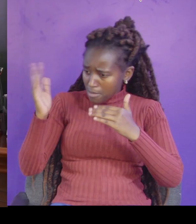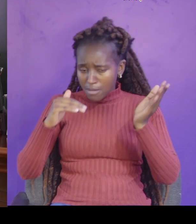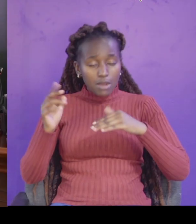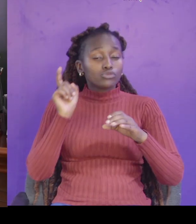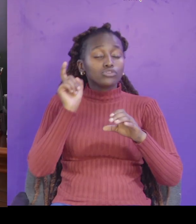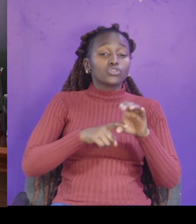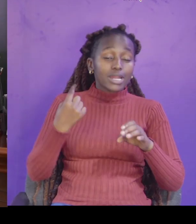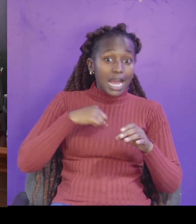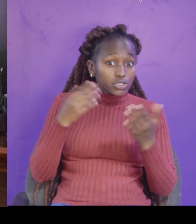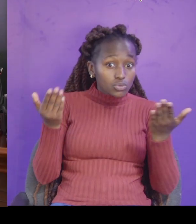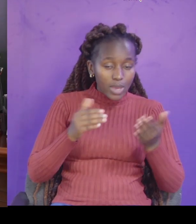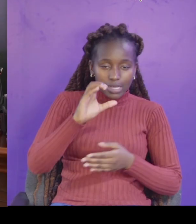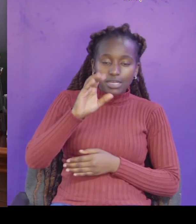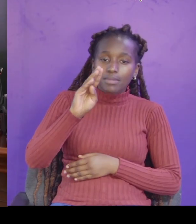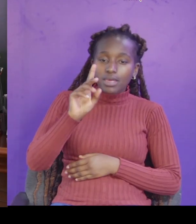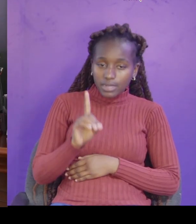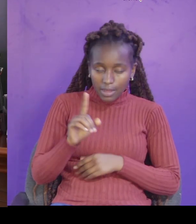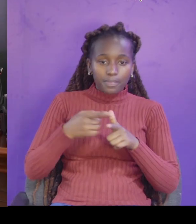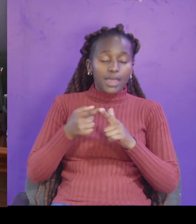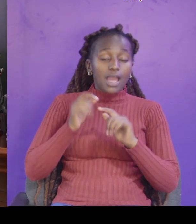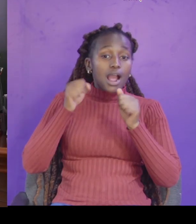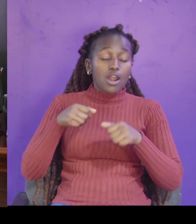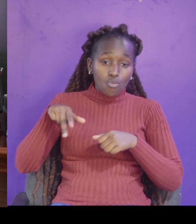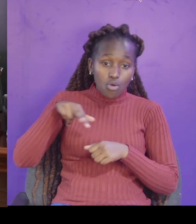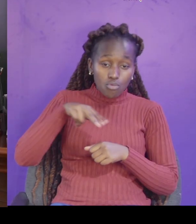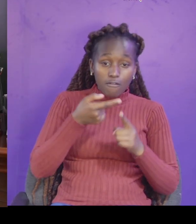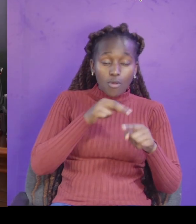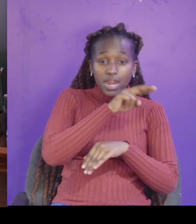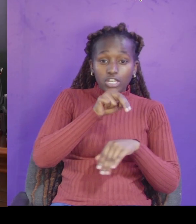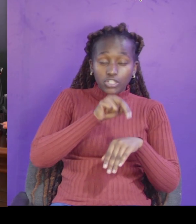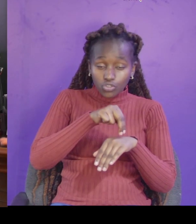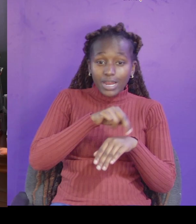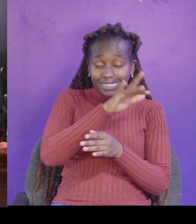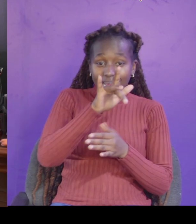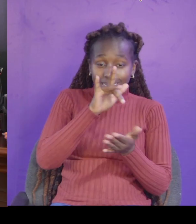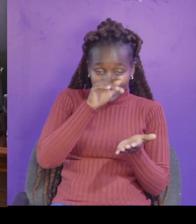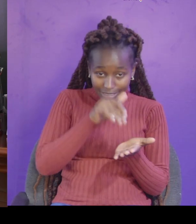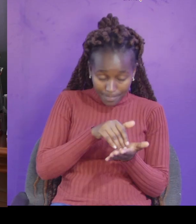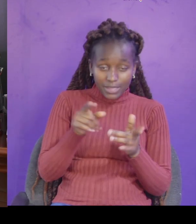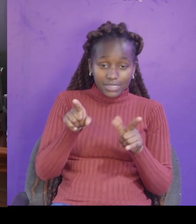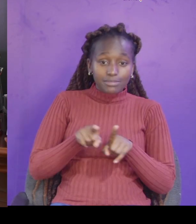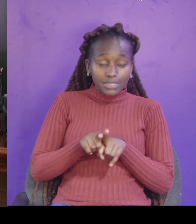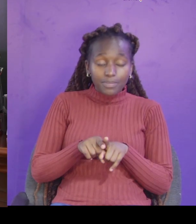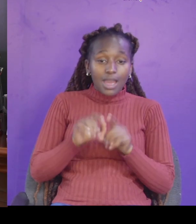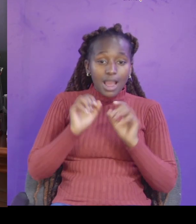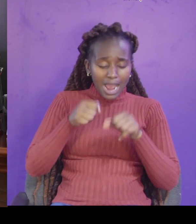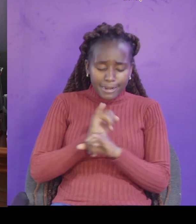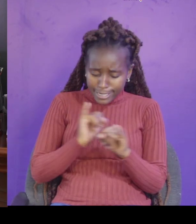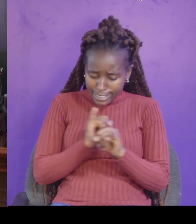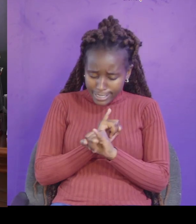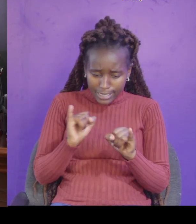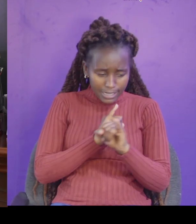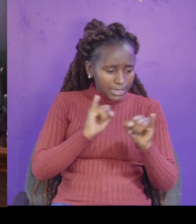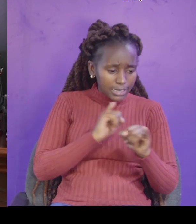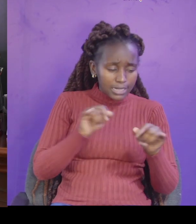in CBD. We shall have a walk from Nation Center, and we shall be cleaning CBD. We shall also organize a